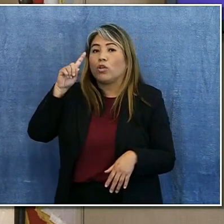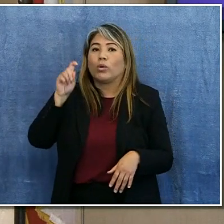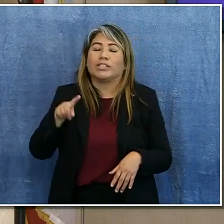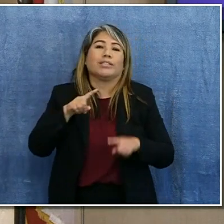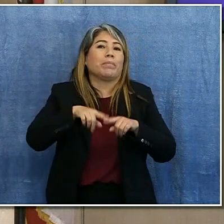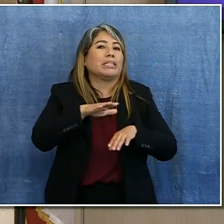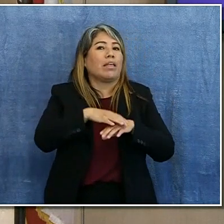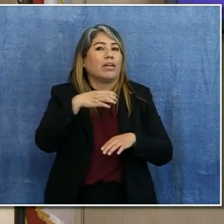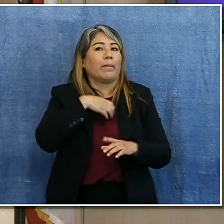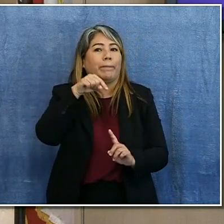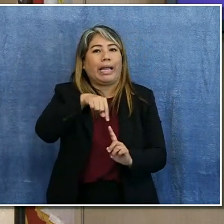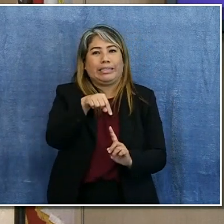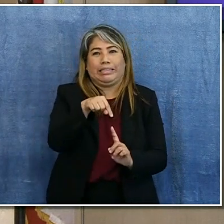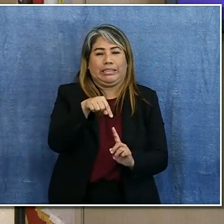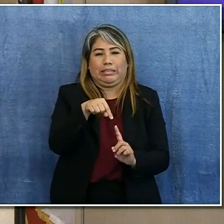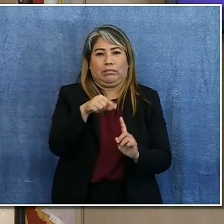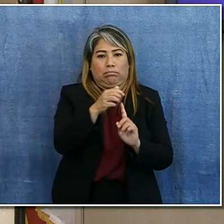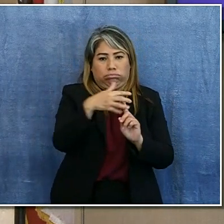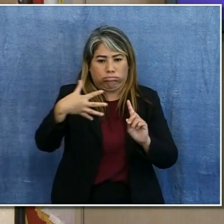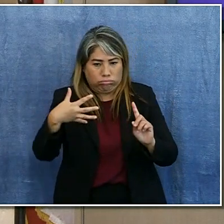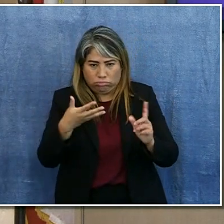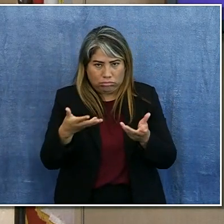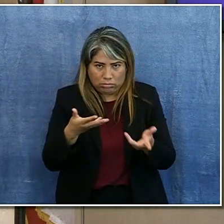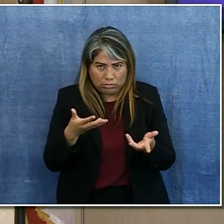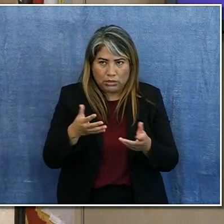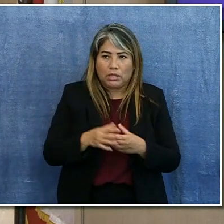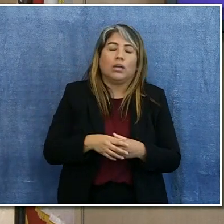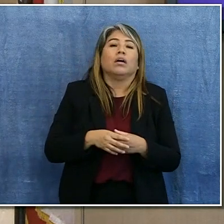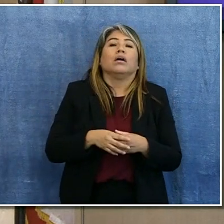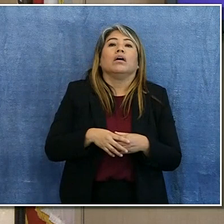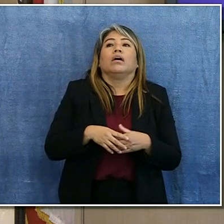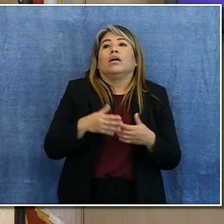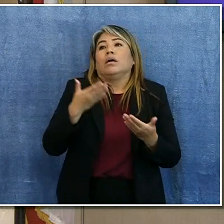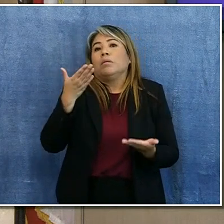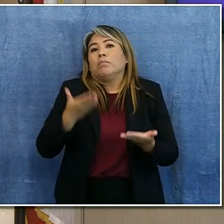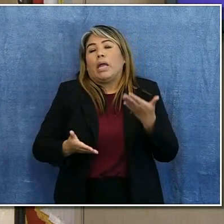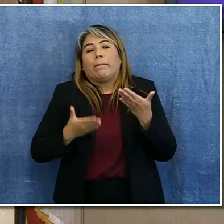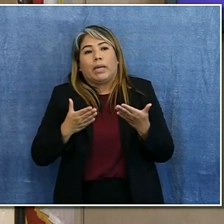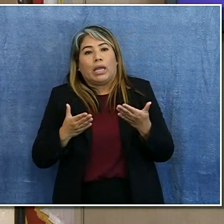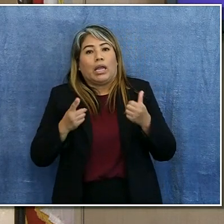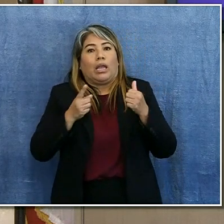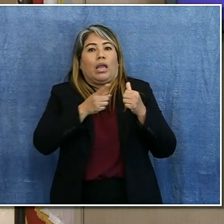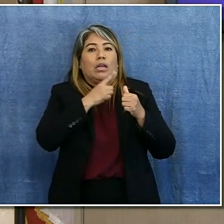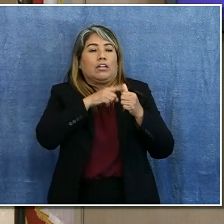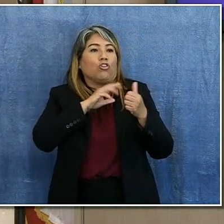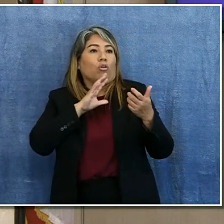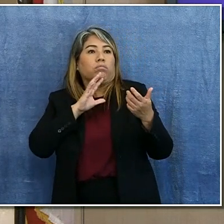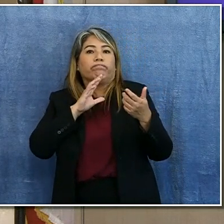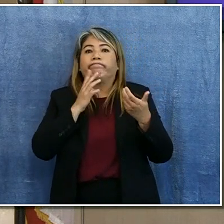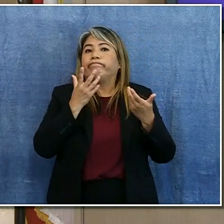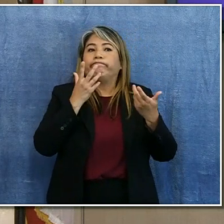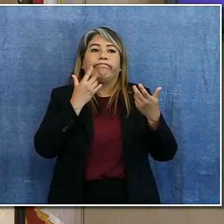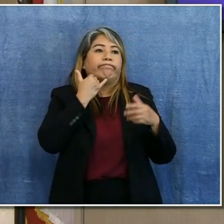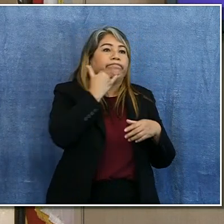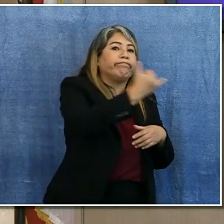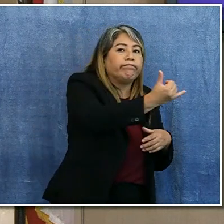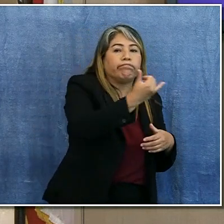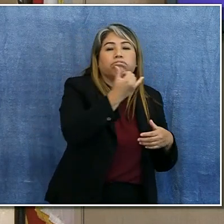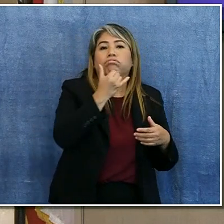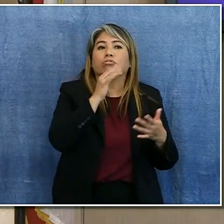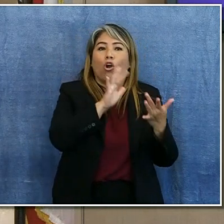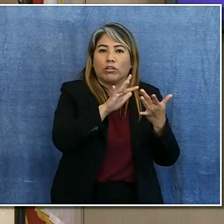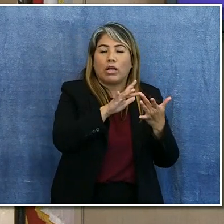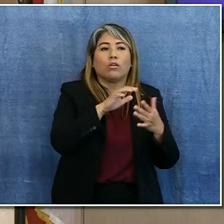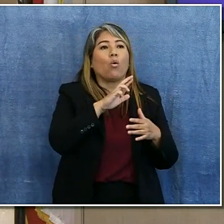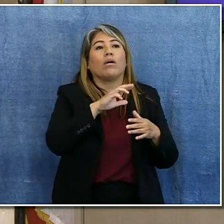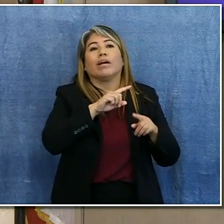nature of the complaint, the information that's been provided. There could be an initial contact via phone or some other mechanism to